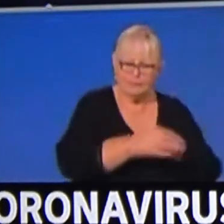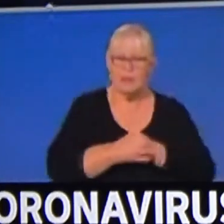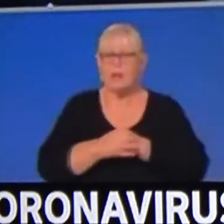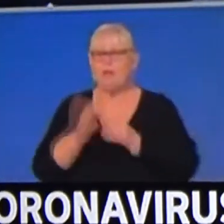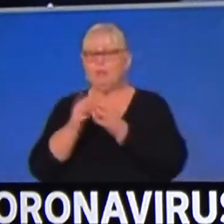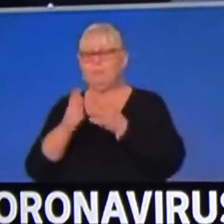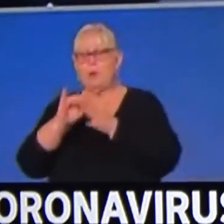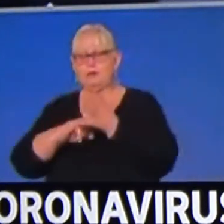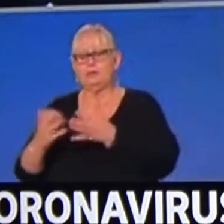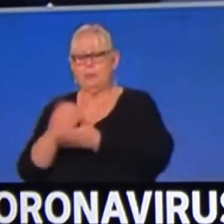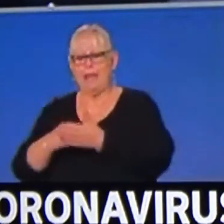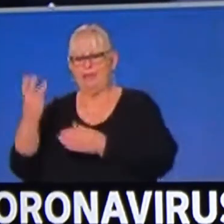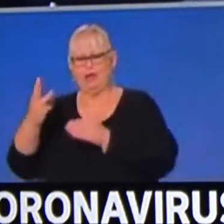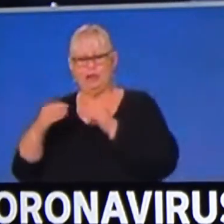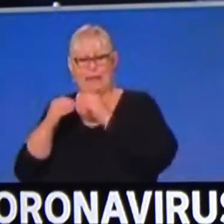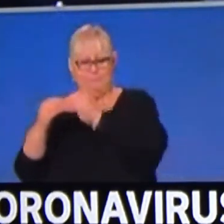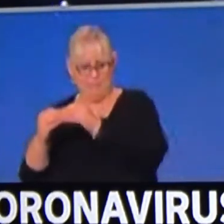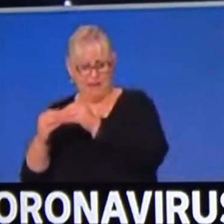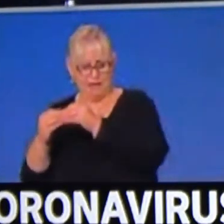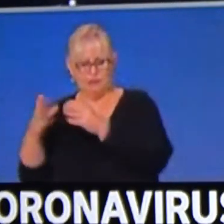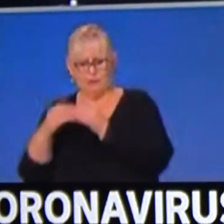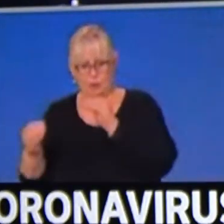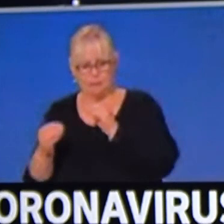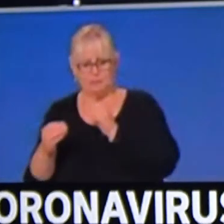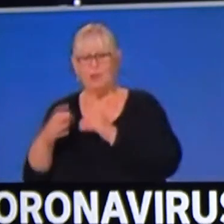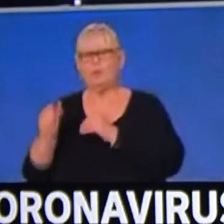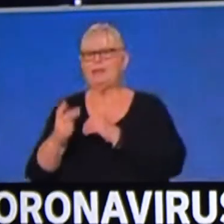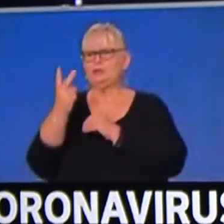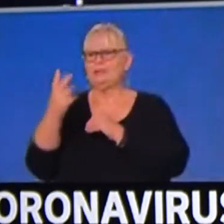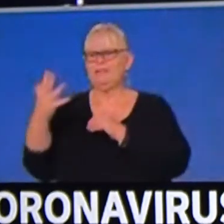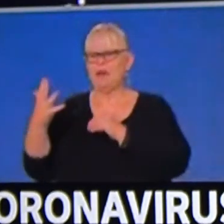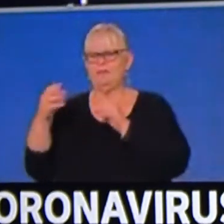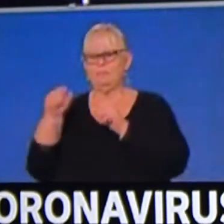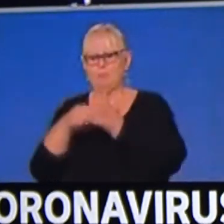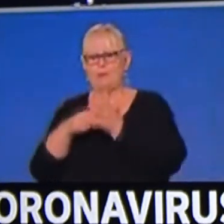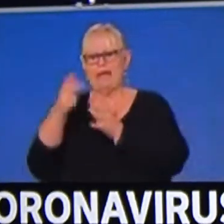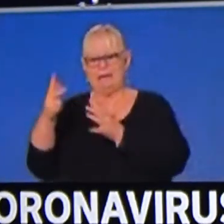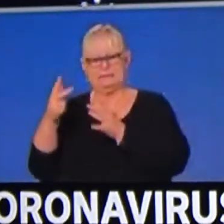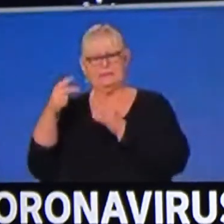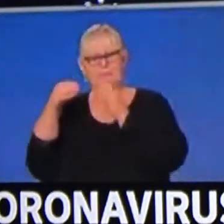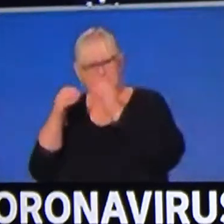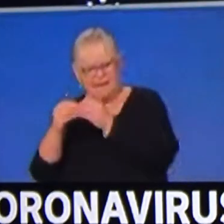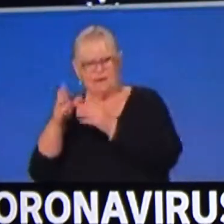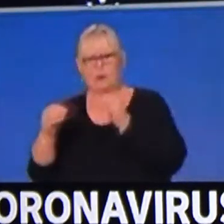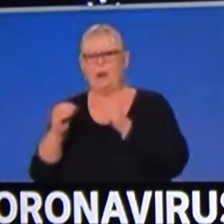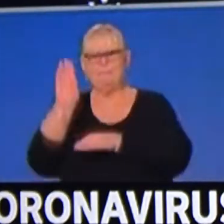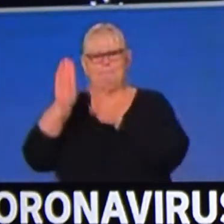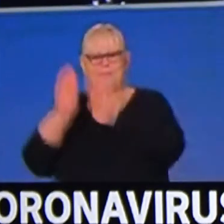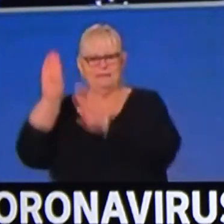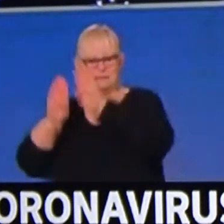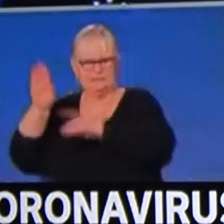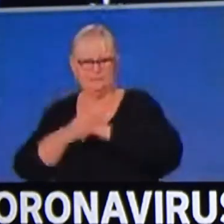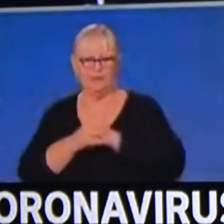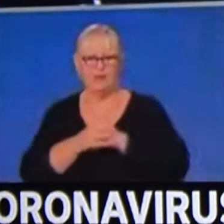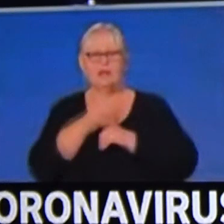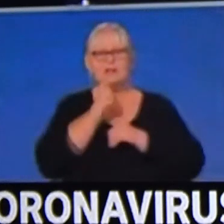raised yesterday on a syndicated offer which had some $25.8 billion of bids, and that follows up to the $5